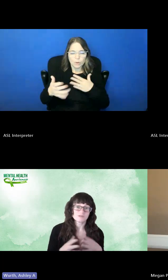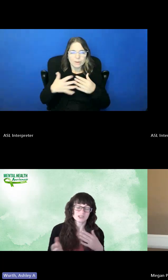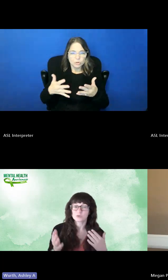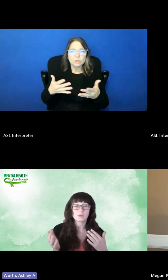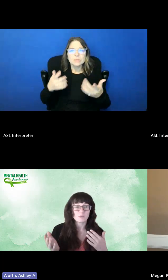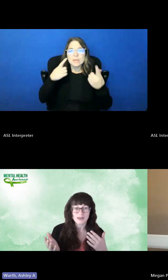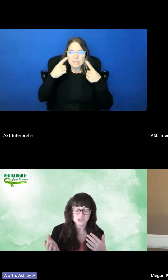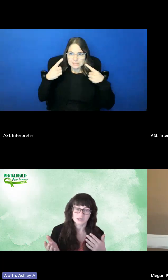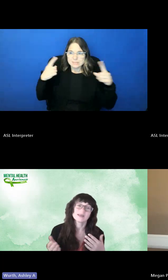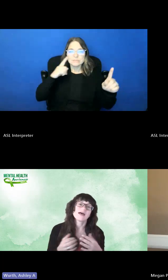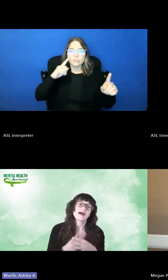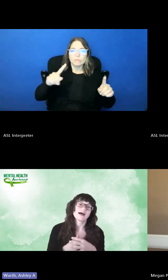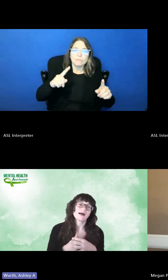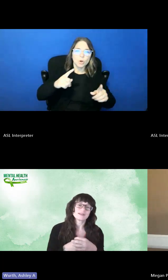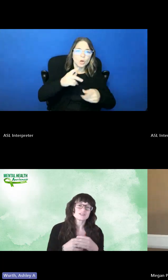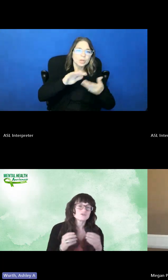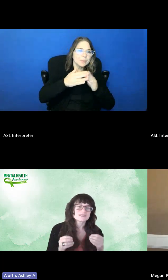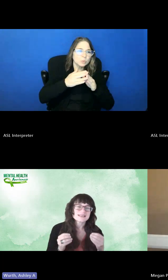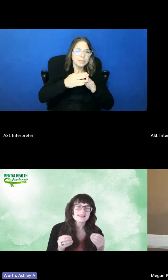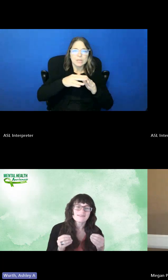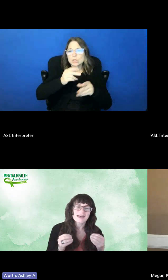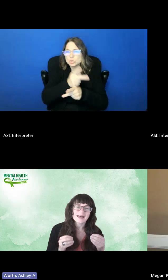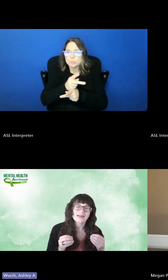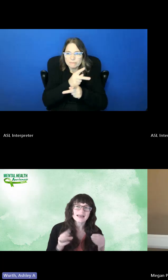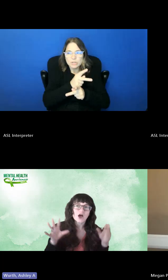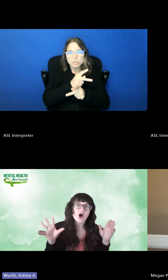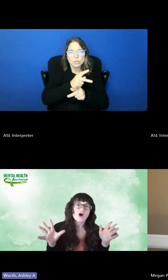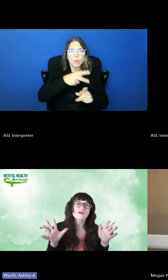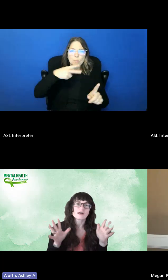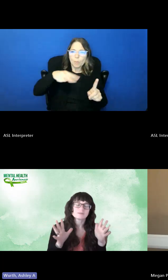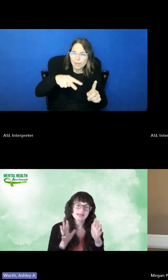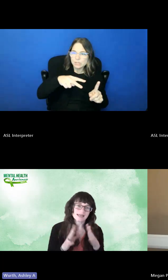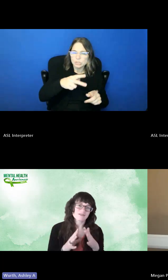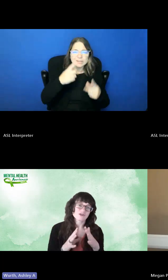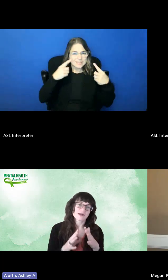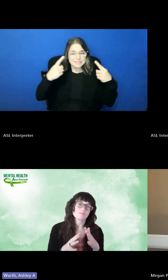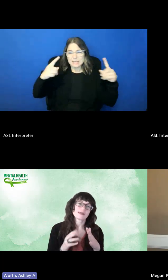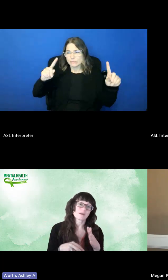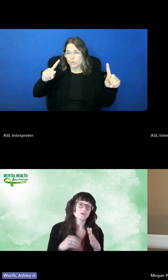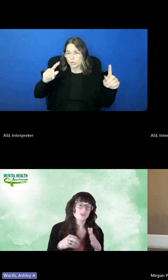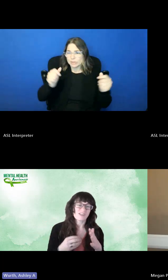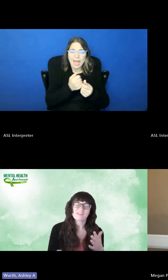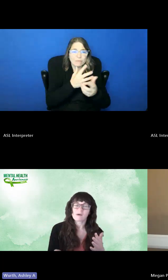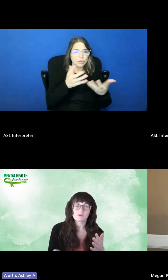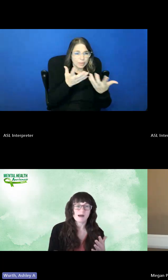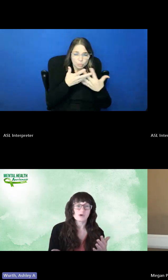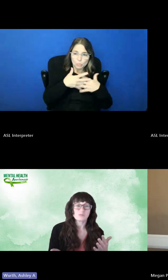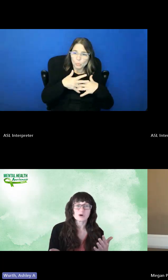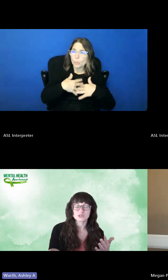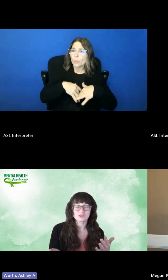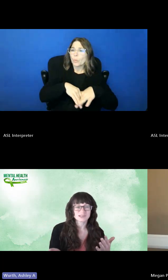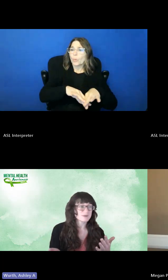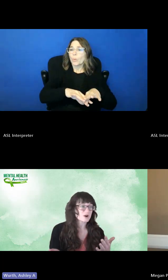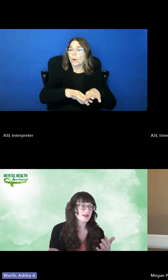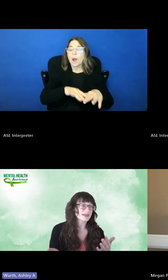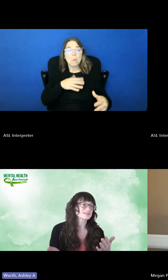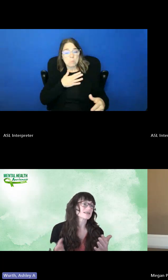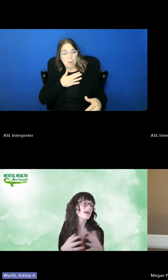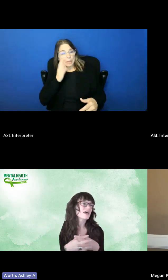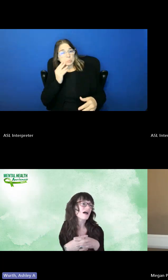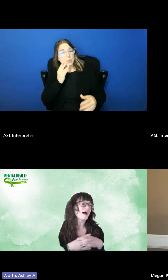successful on community supervision or probation. And so just seeing that like all come together and being able to align that with my